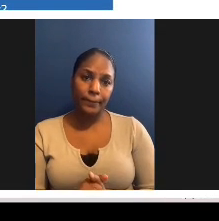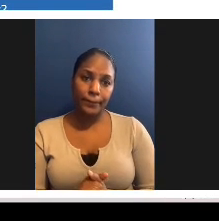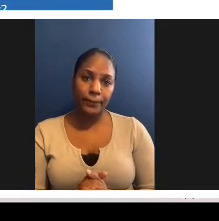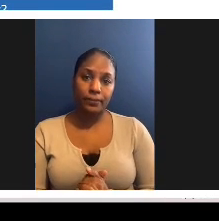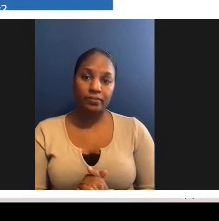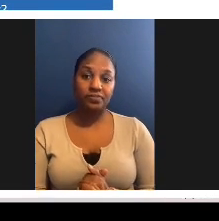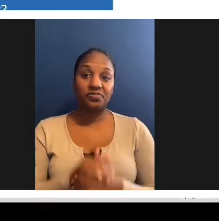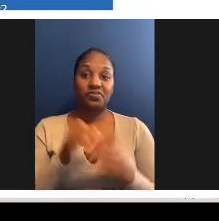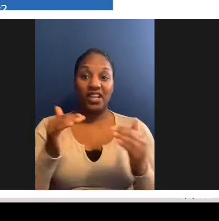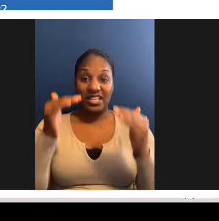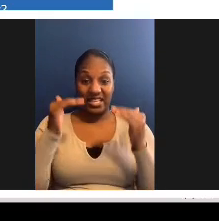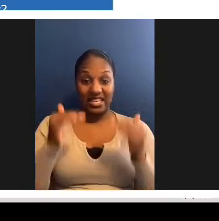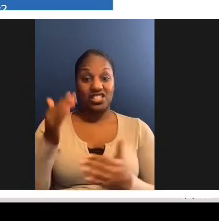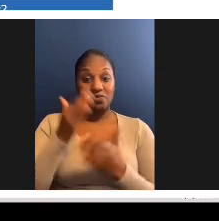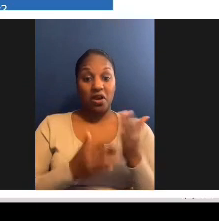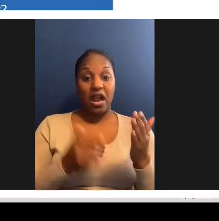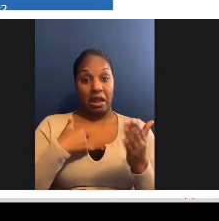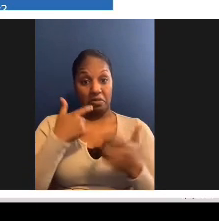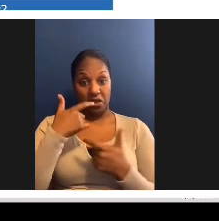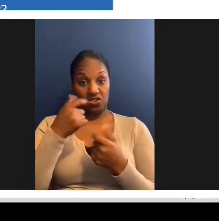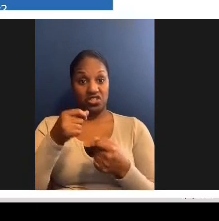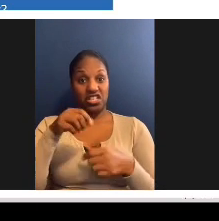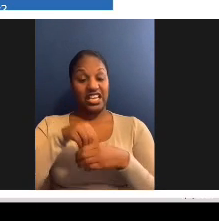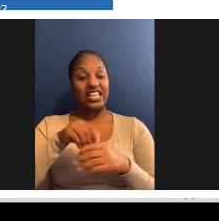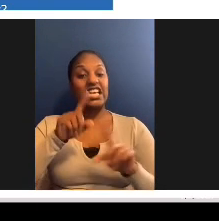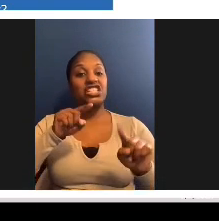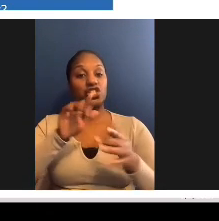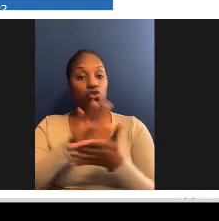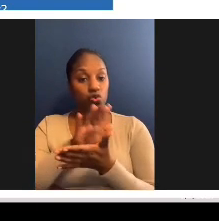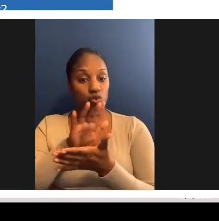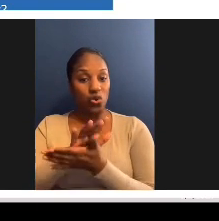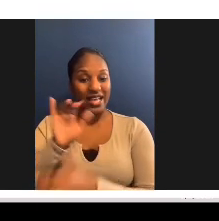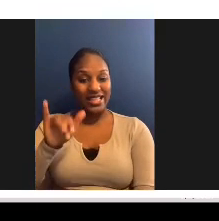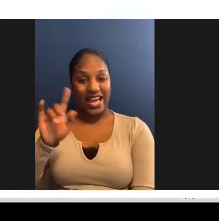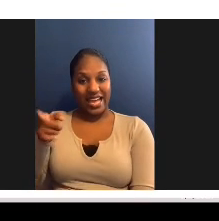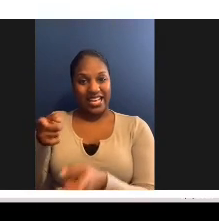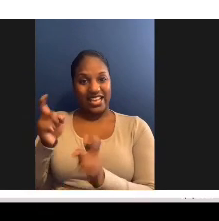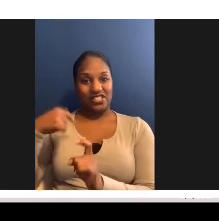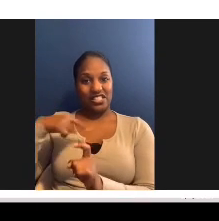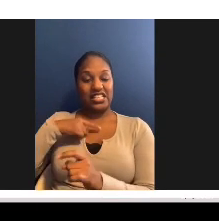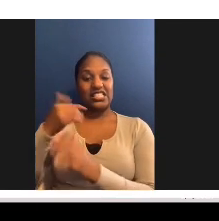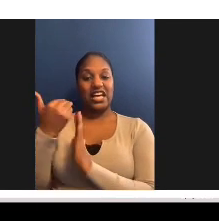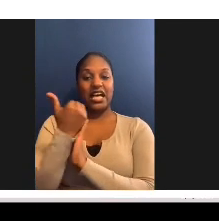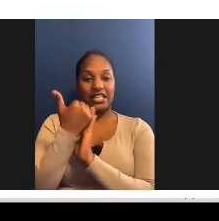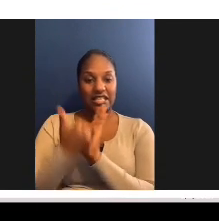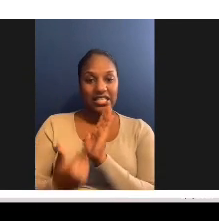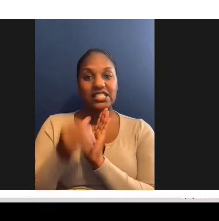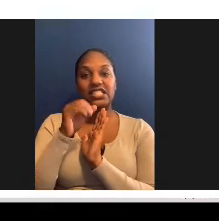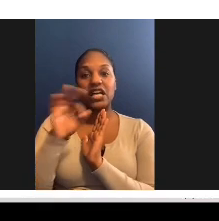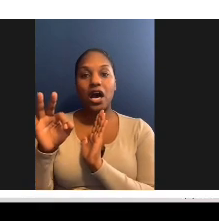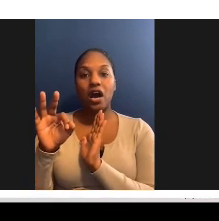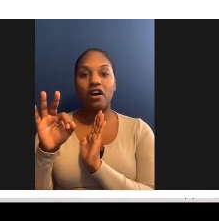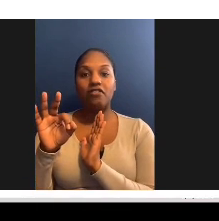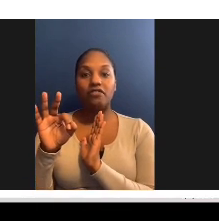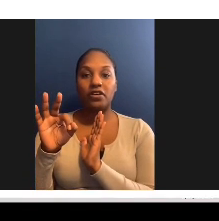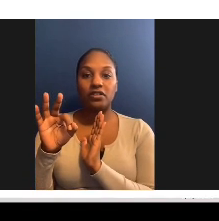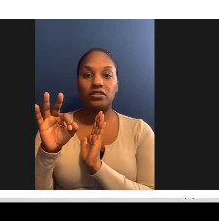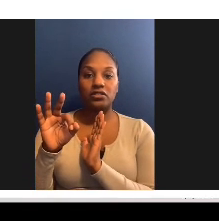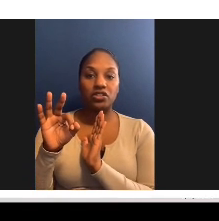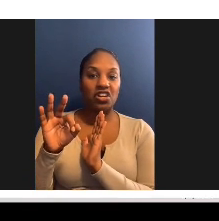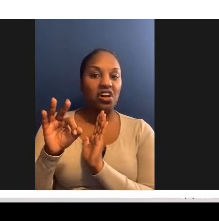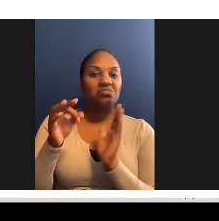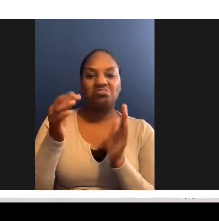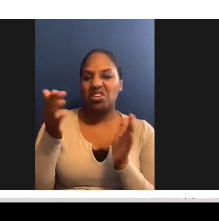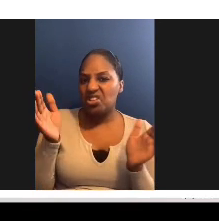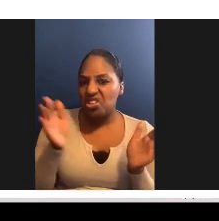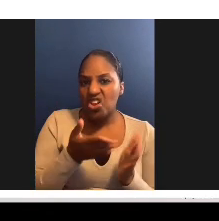The next part is, I'm interested in attending school. This just gives us a list of, you want little